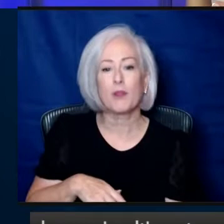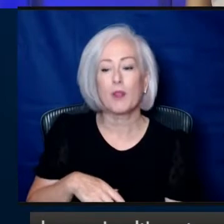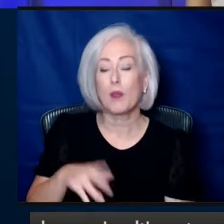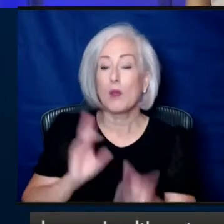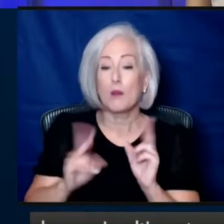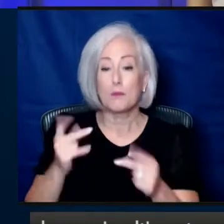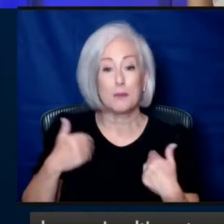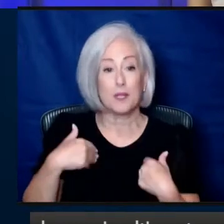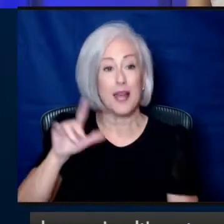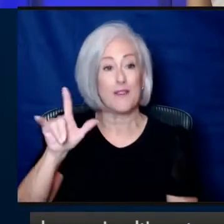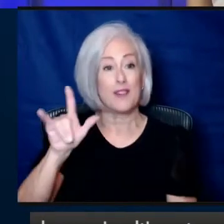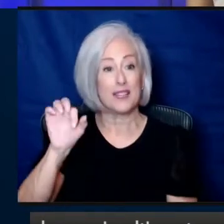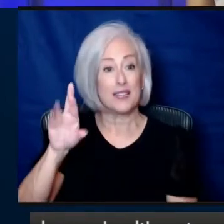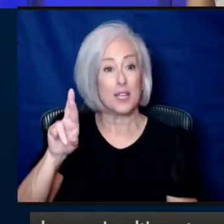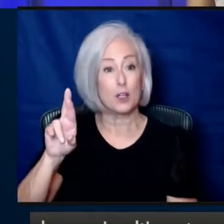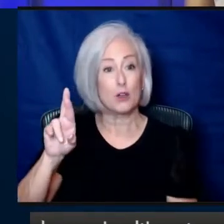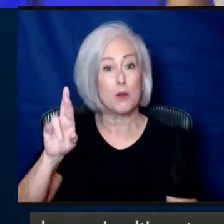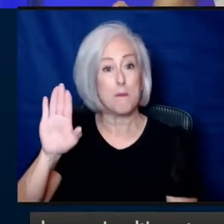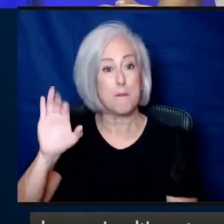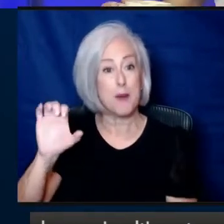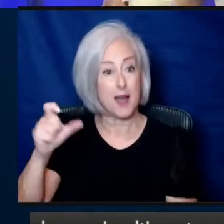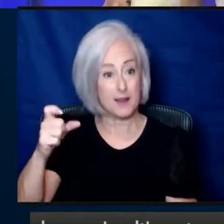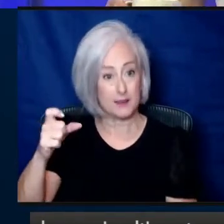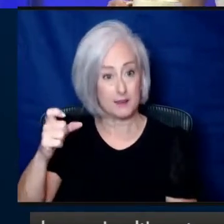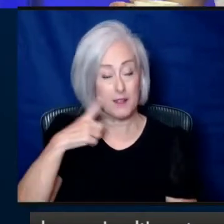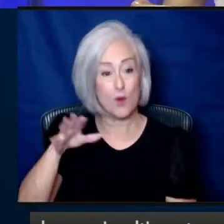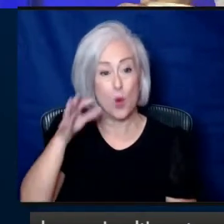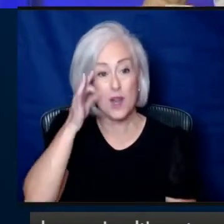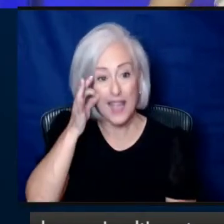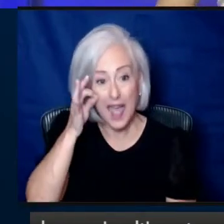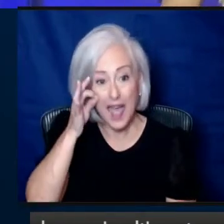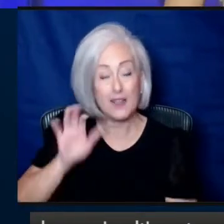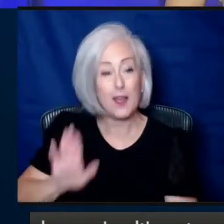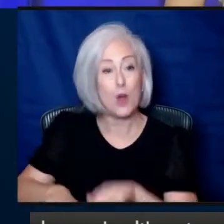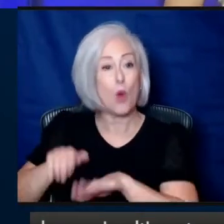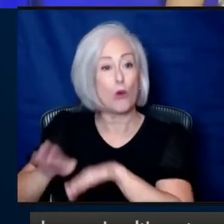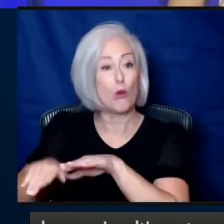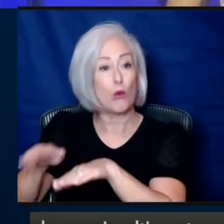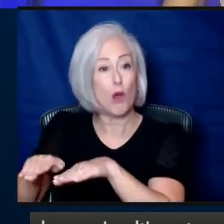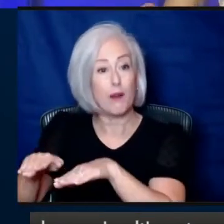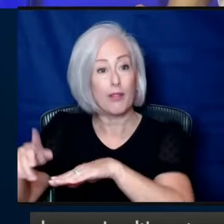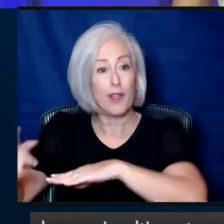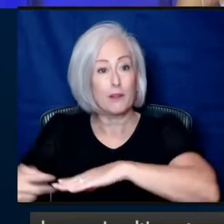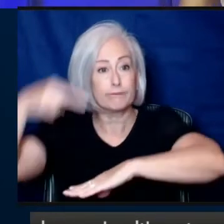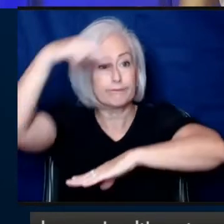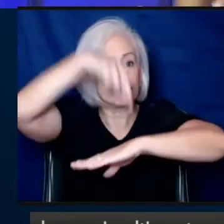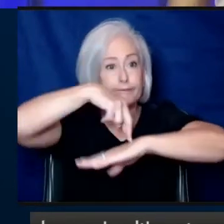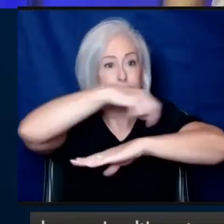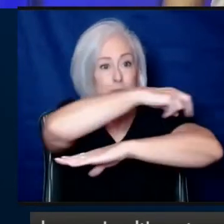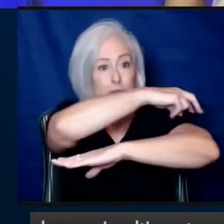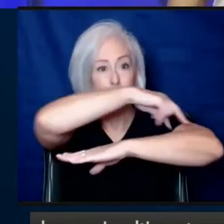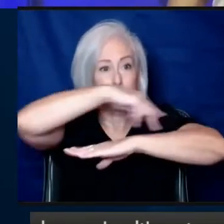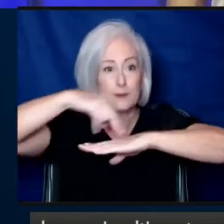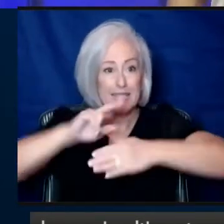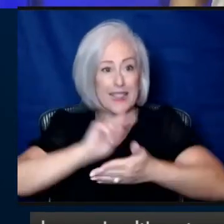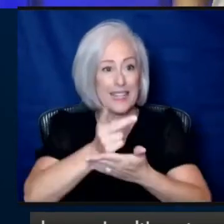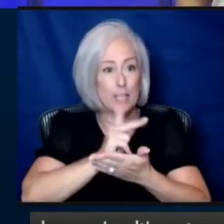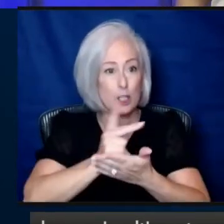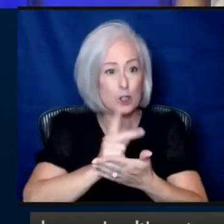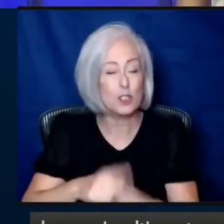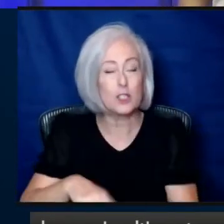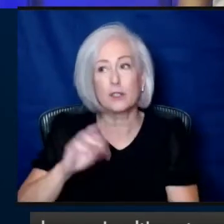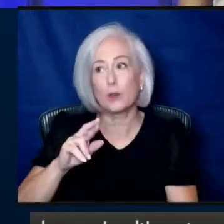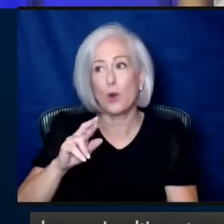their house for the cat. Then the cat walks on the counter. They're in the litter box doing their business and they're on the counter or the kitchen table or the top of the